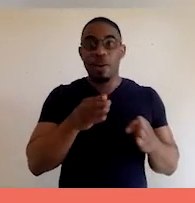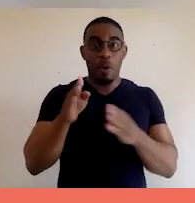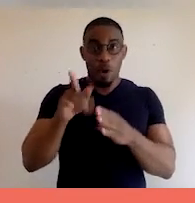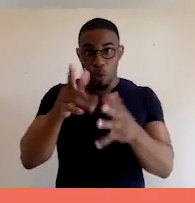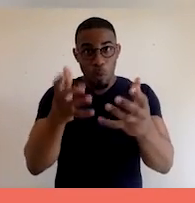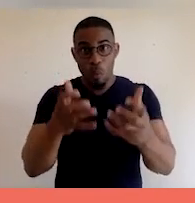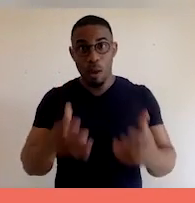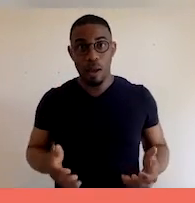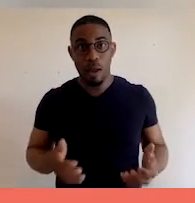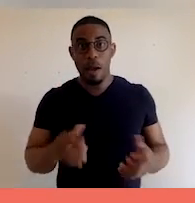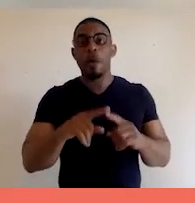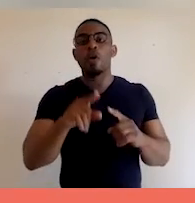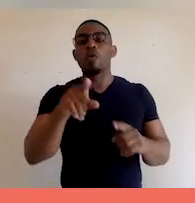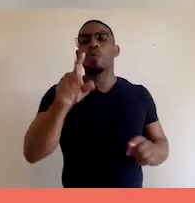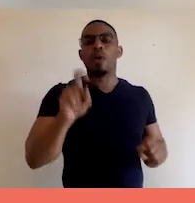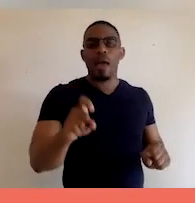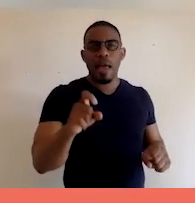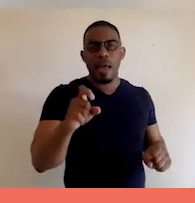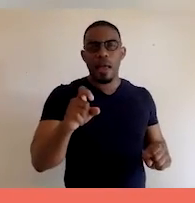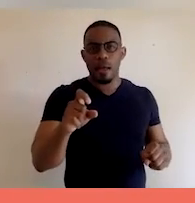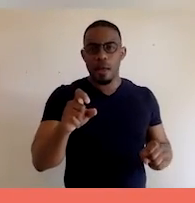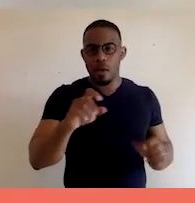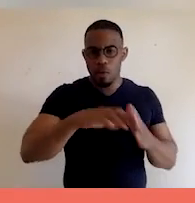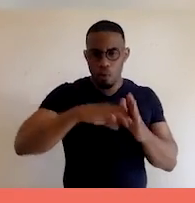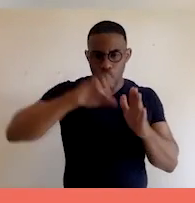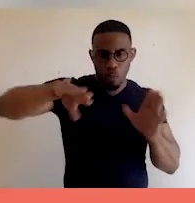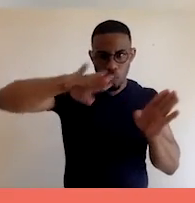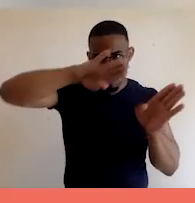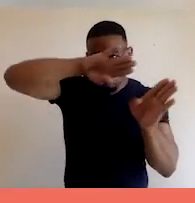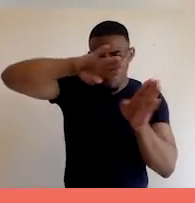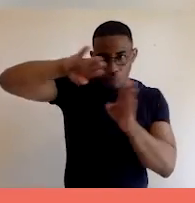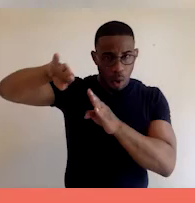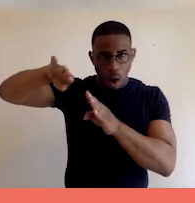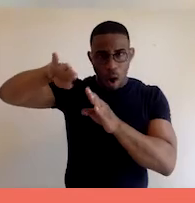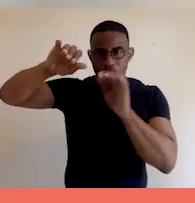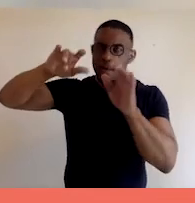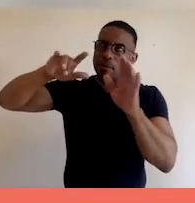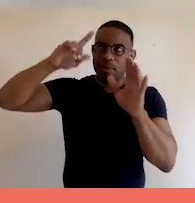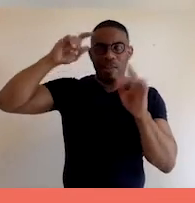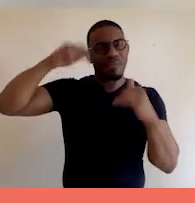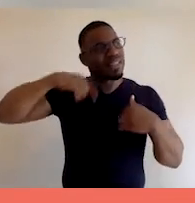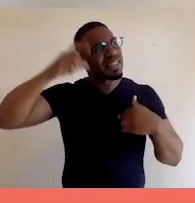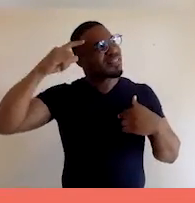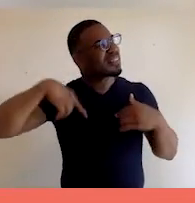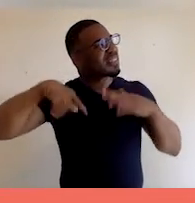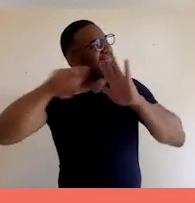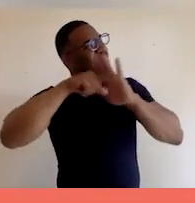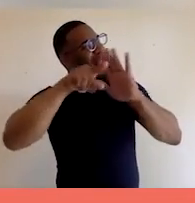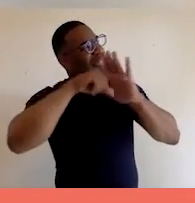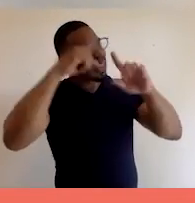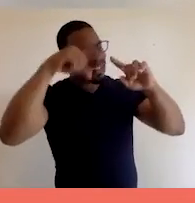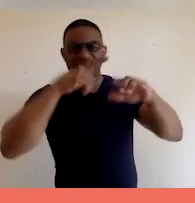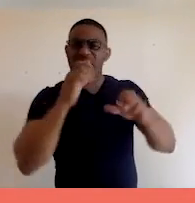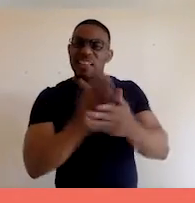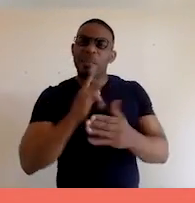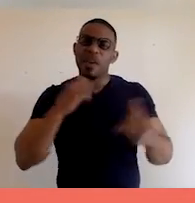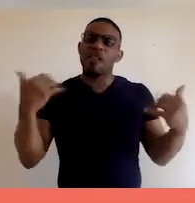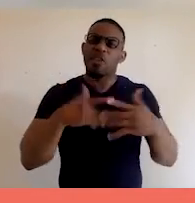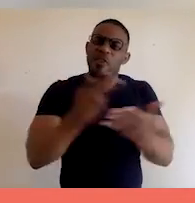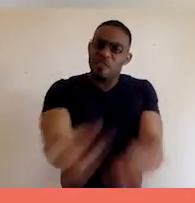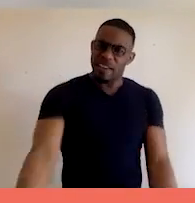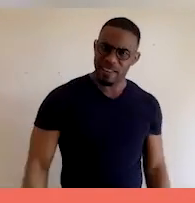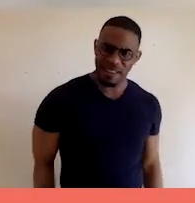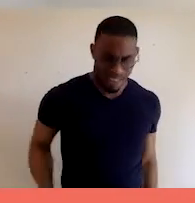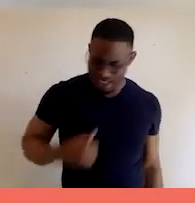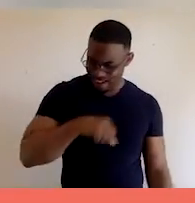you want, but you have to remove all of the, it's not for me. Stop being afraid to fail.